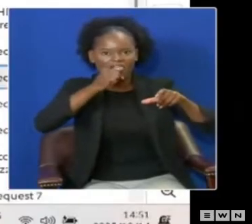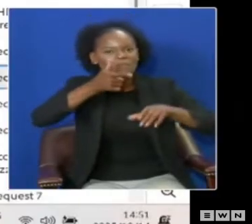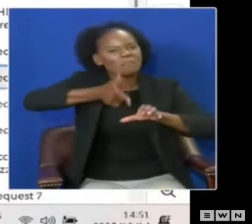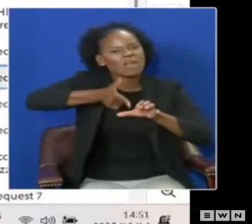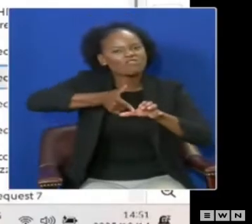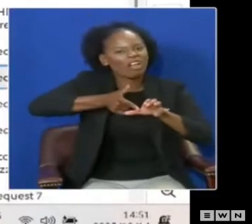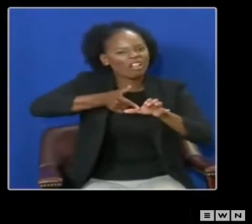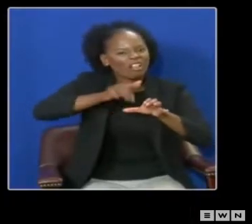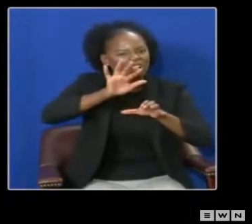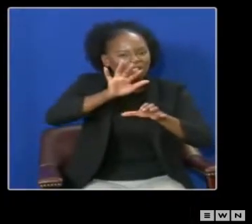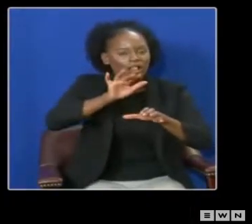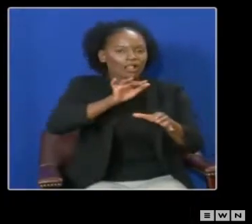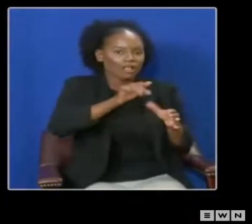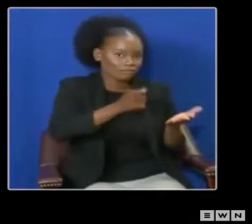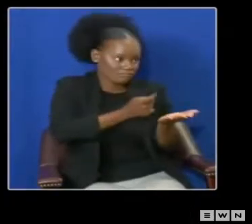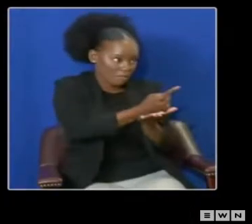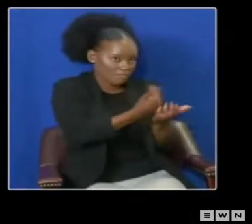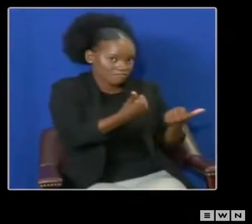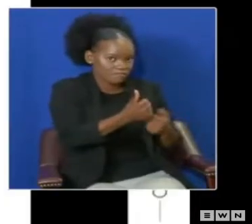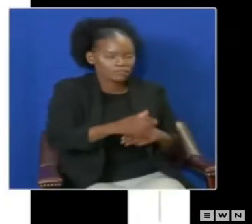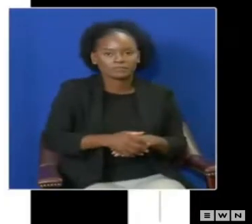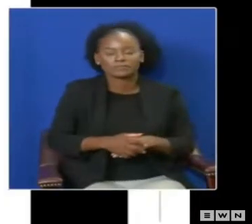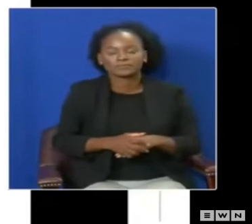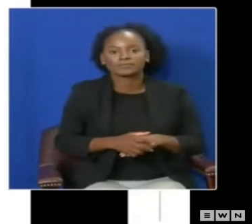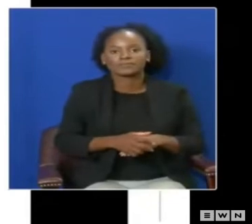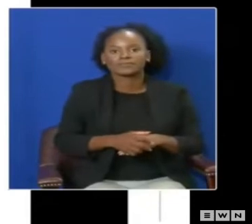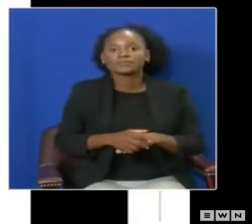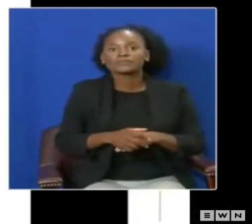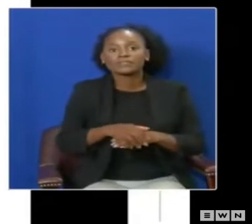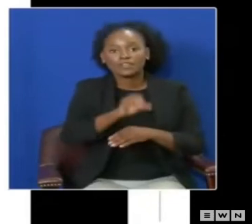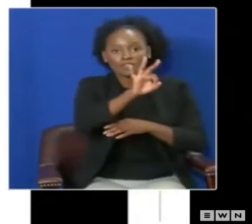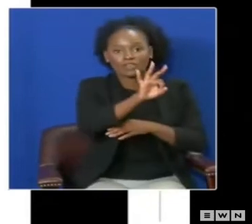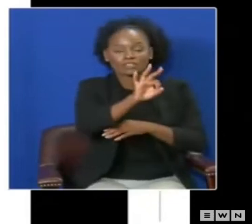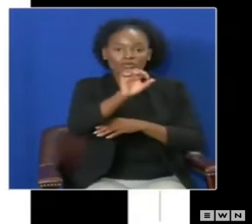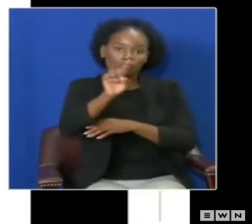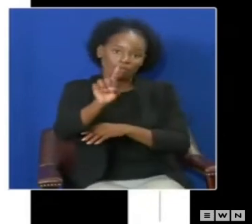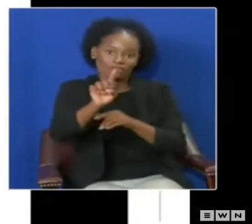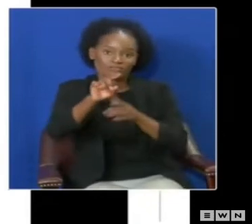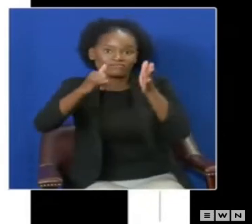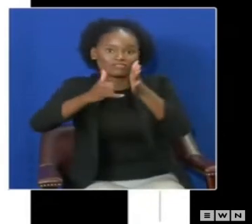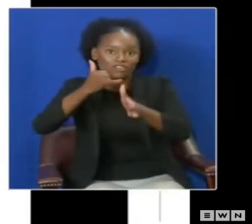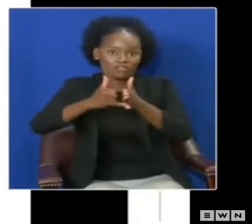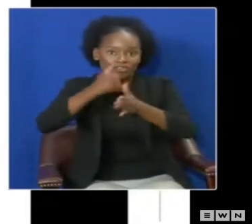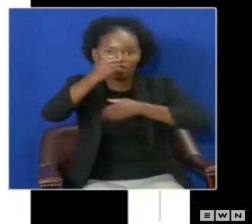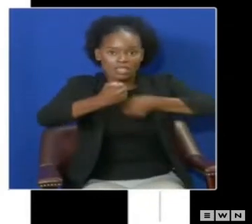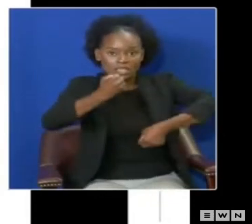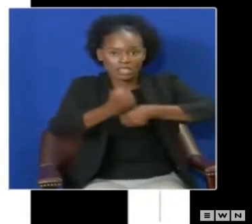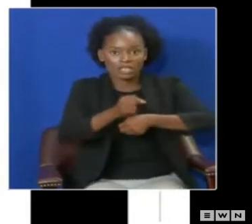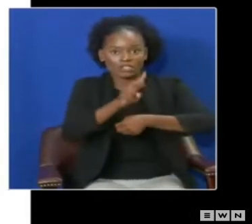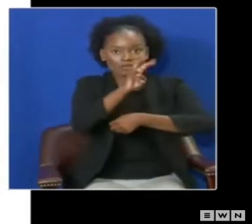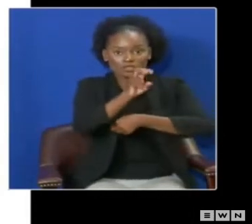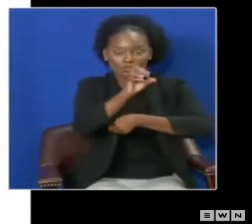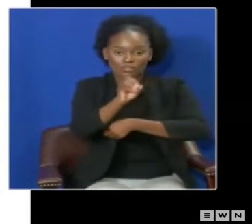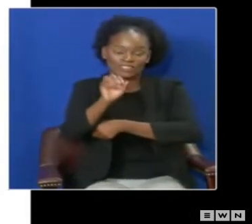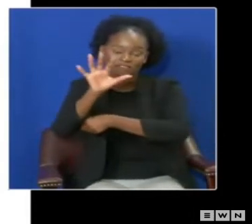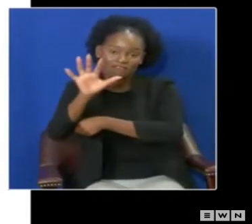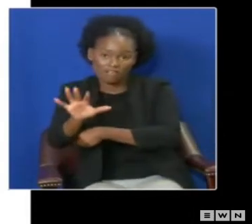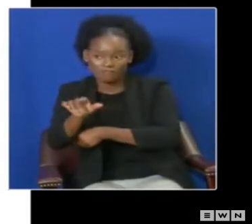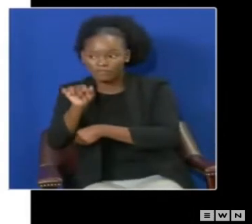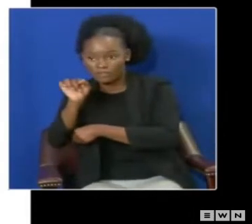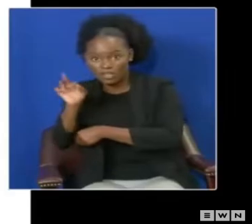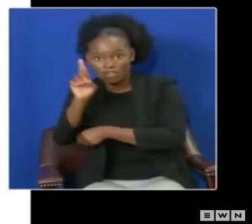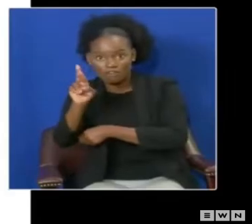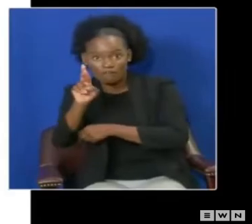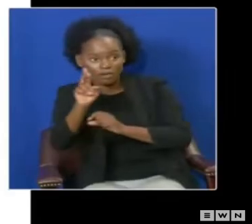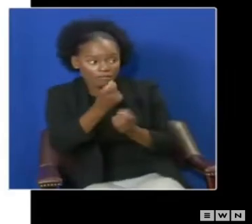On 31 January 25, Mr. Rafadi sends a message to Mr.